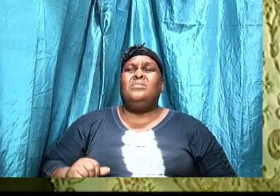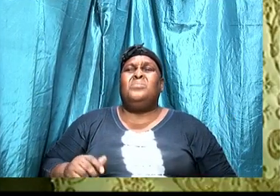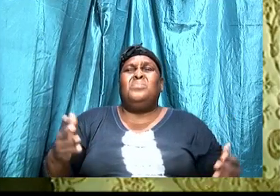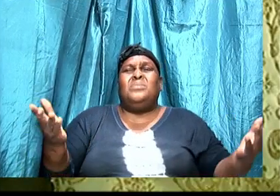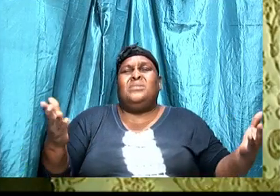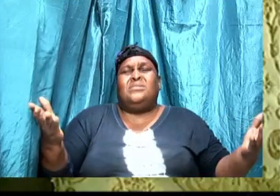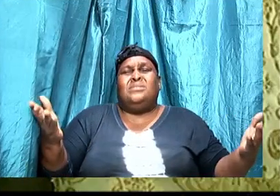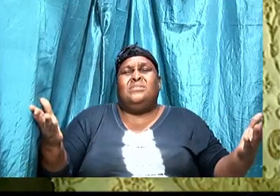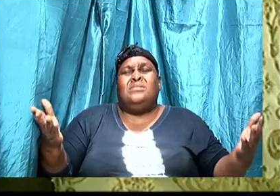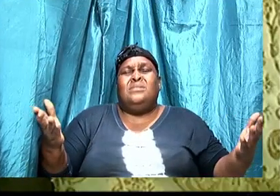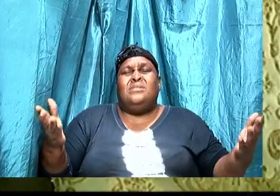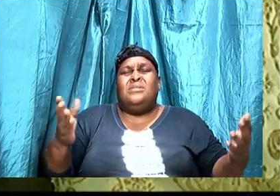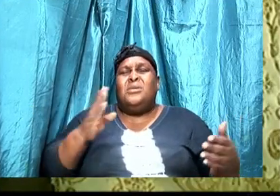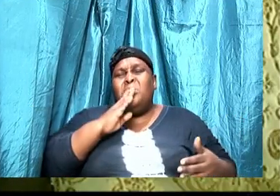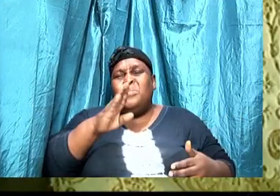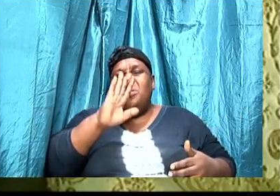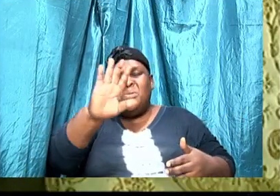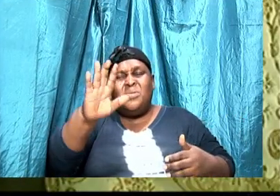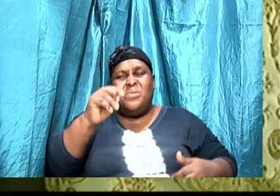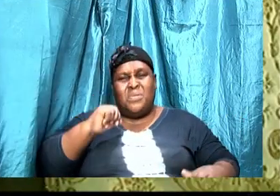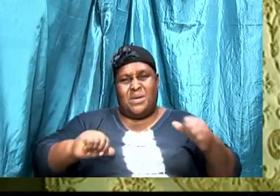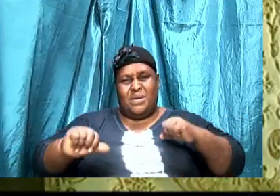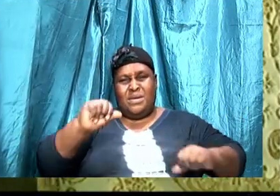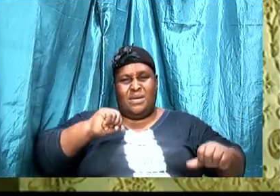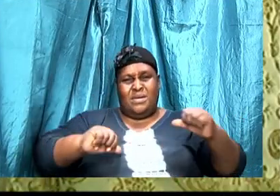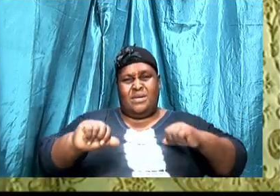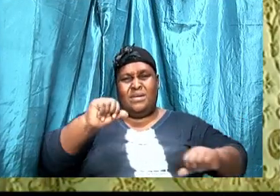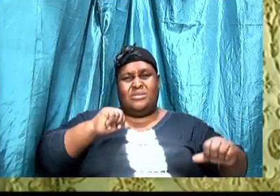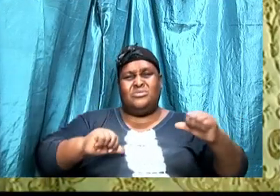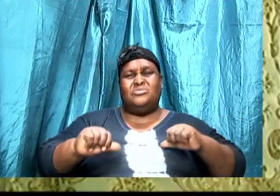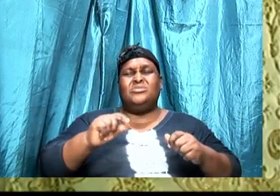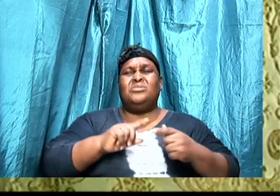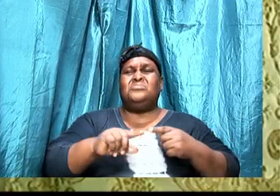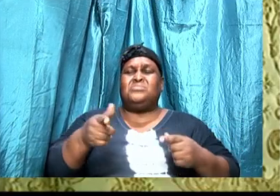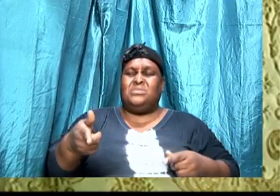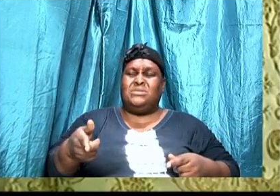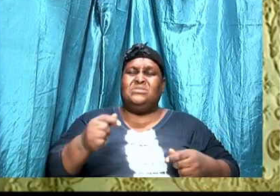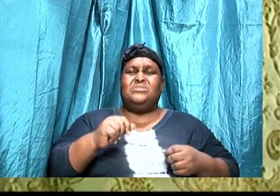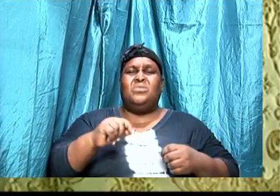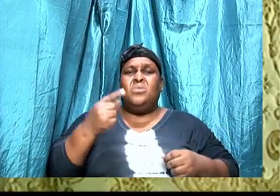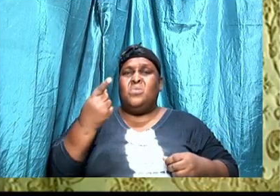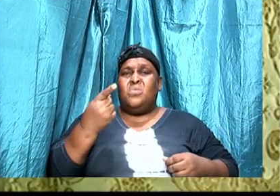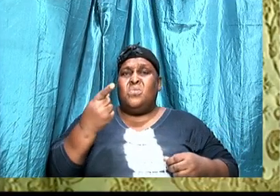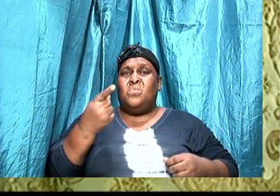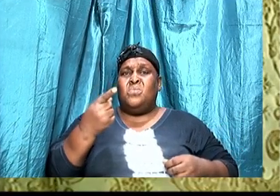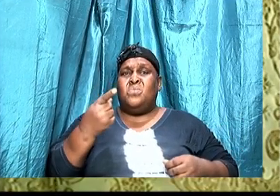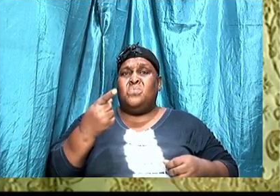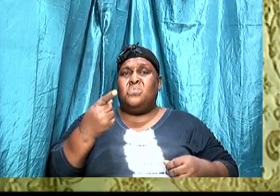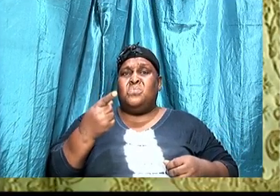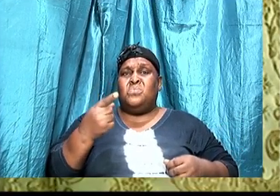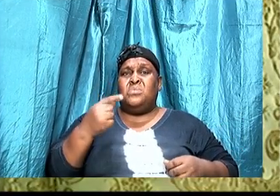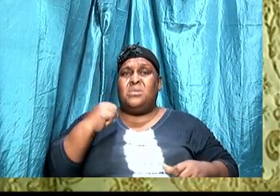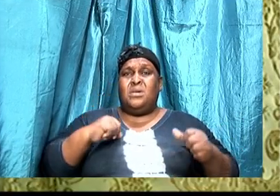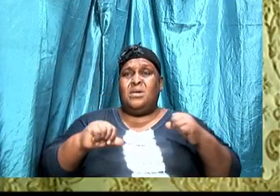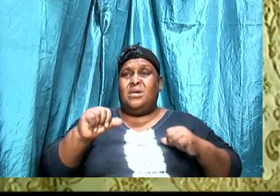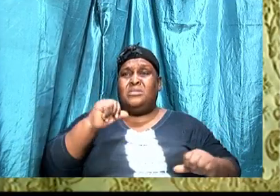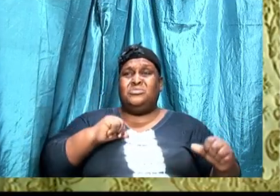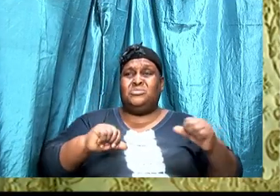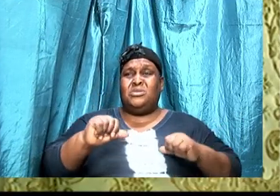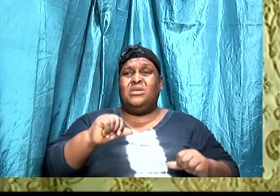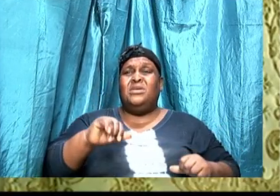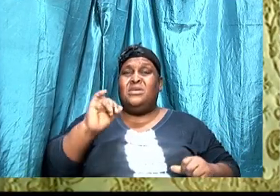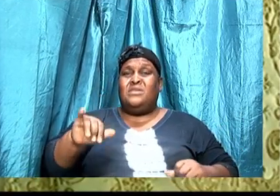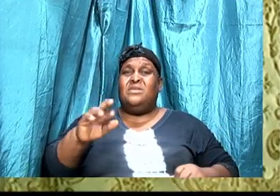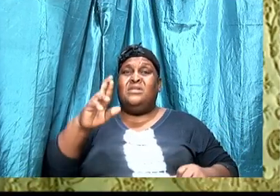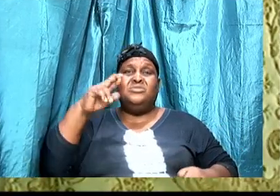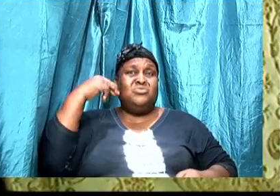what is going to be your reaction to this? He's saying that you are to, the only reaction that is